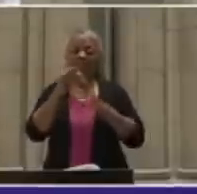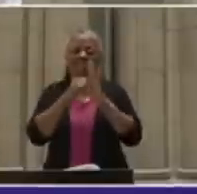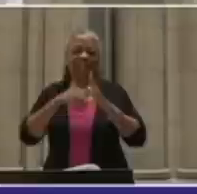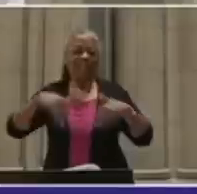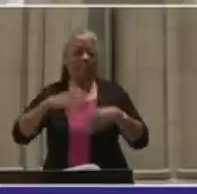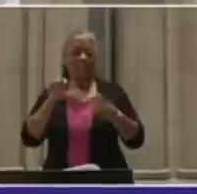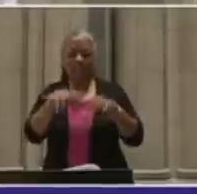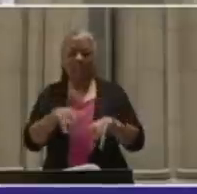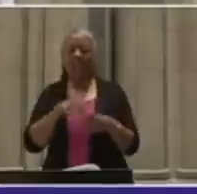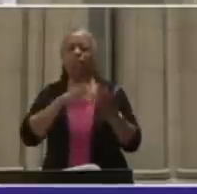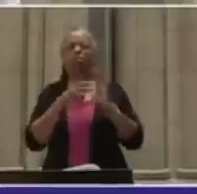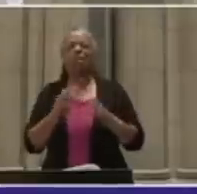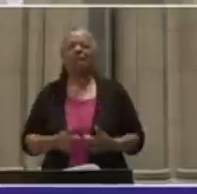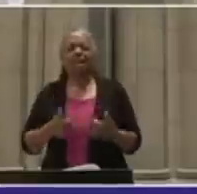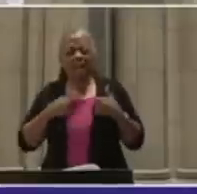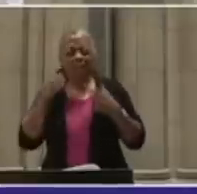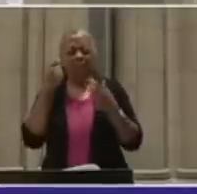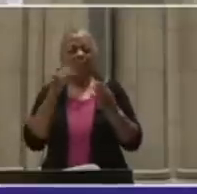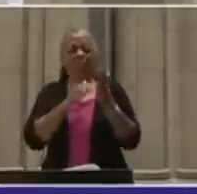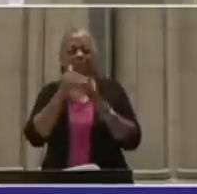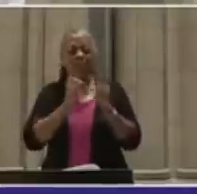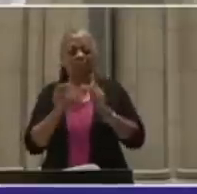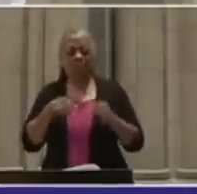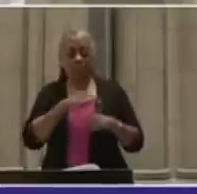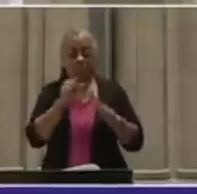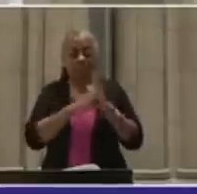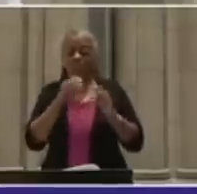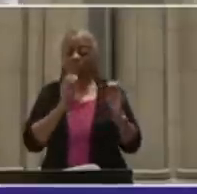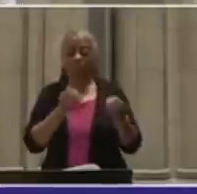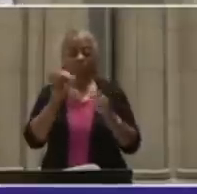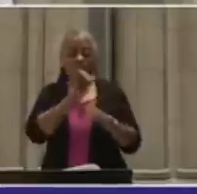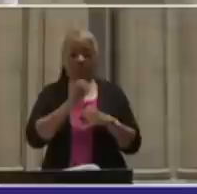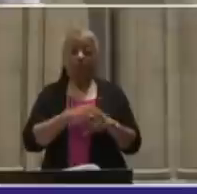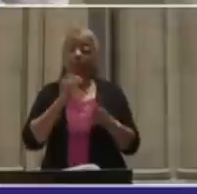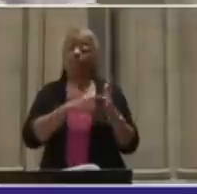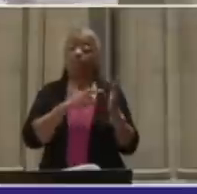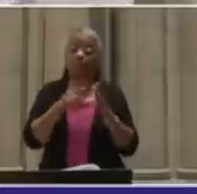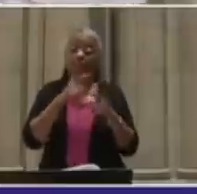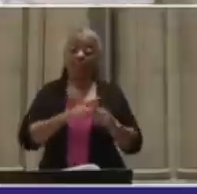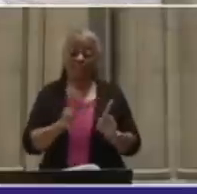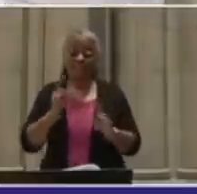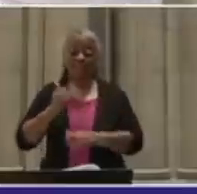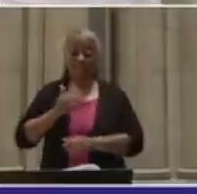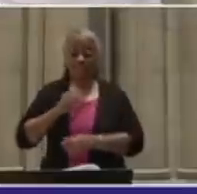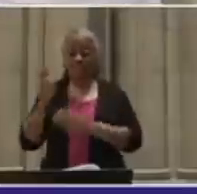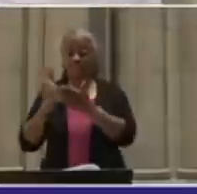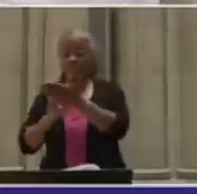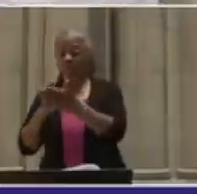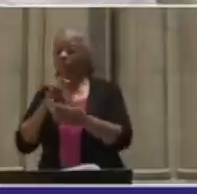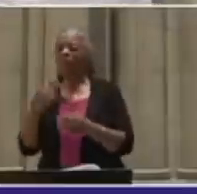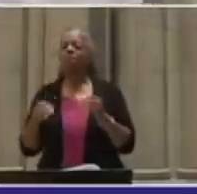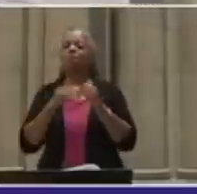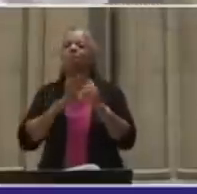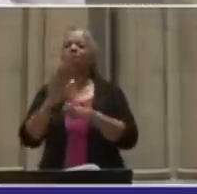done it. This would mean life for millions of people in those states who are uninsured. If we canceled a different military contract, we would have more